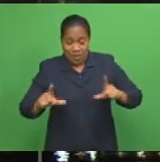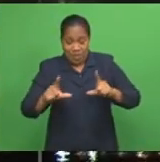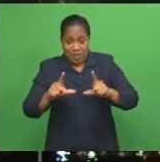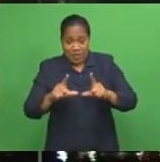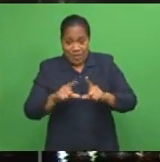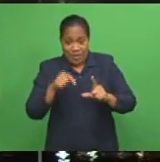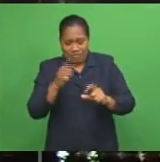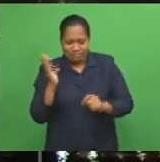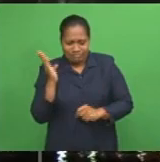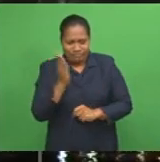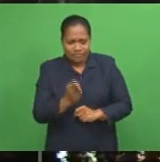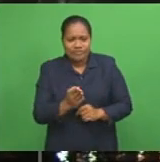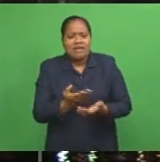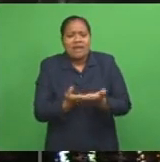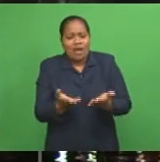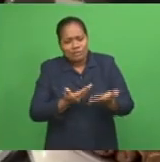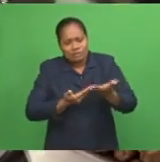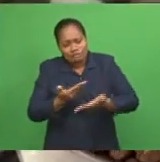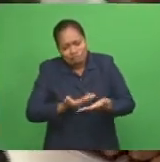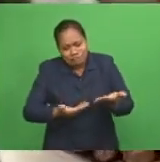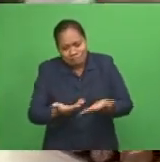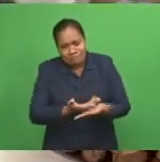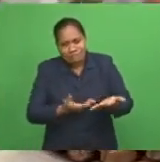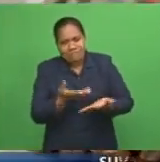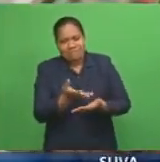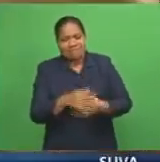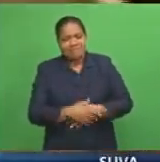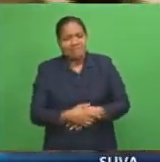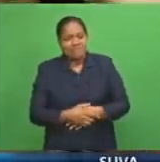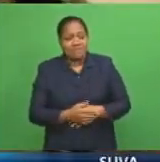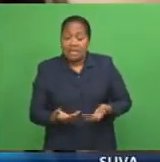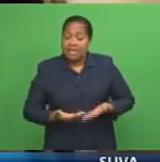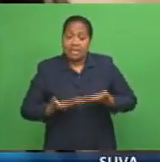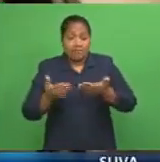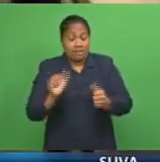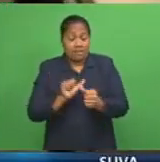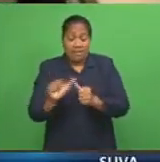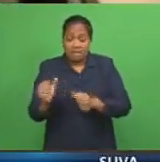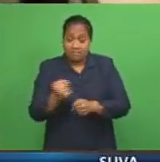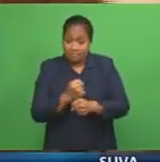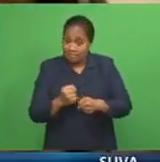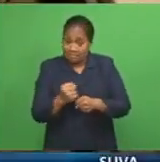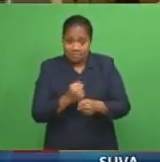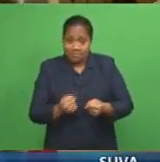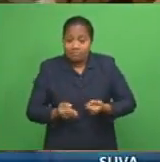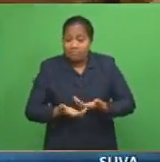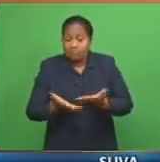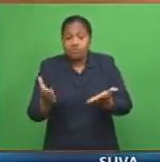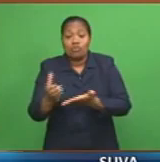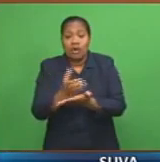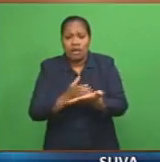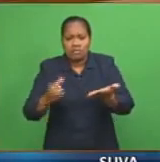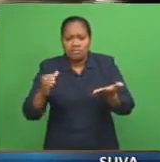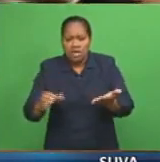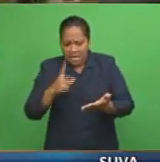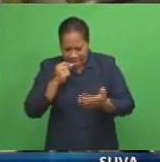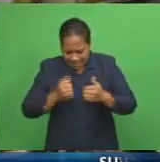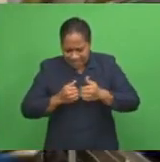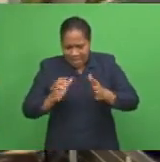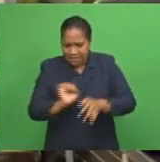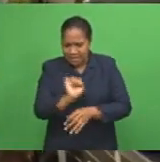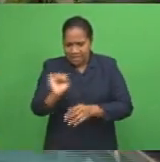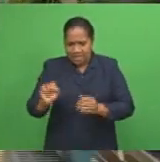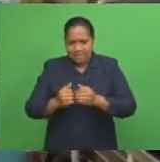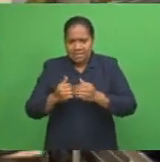her daily experience. Giving the best caffeine dose to the customers to kickstart their day comes with skills